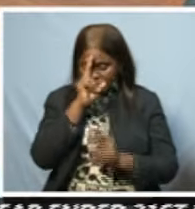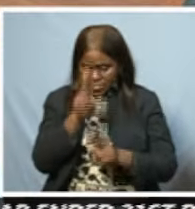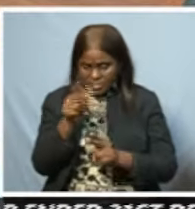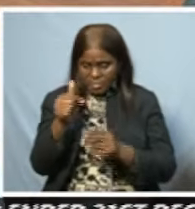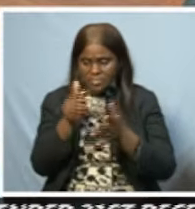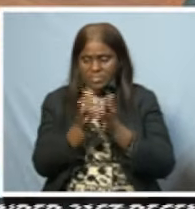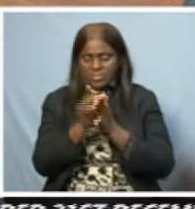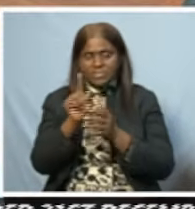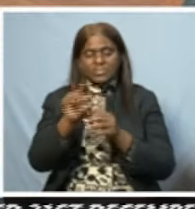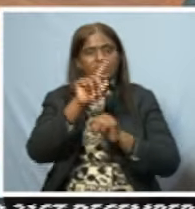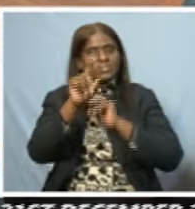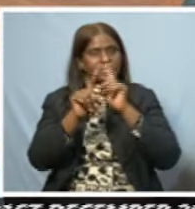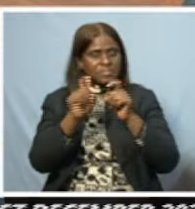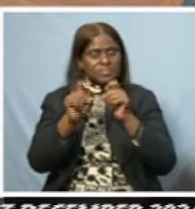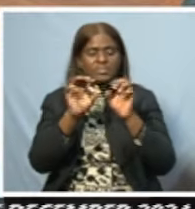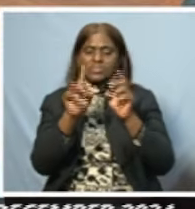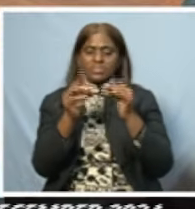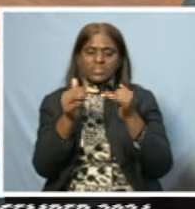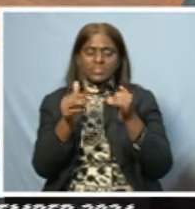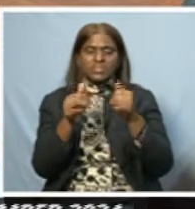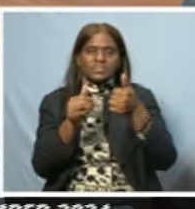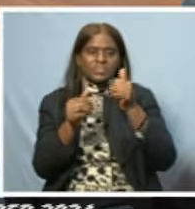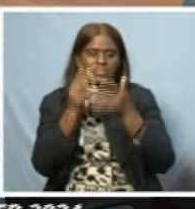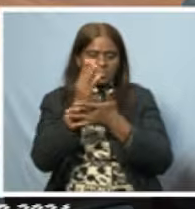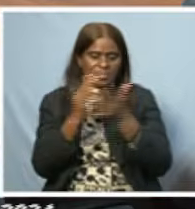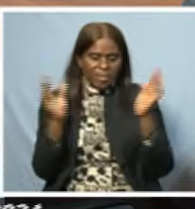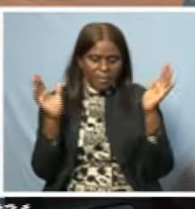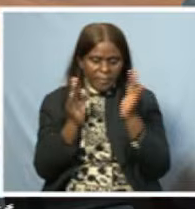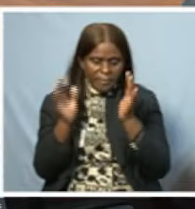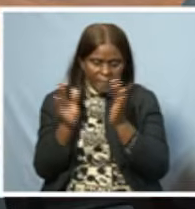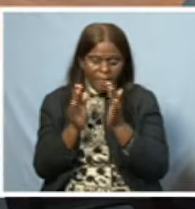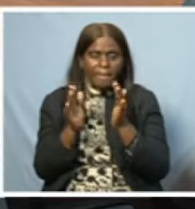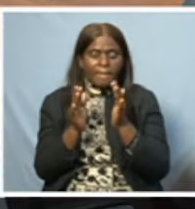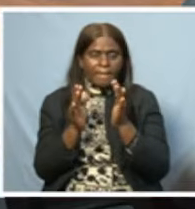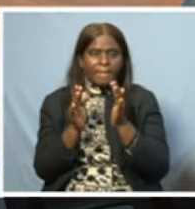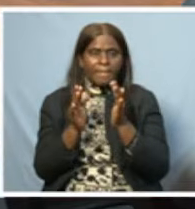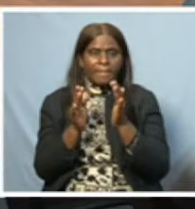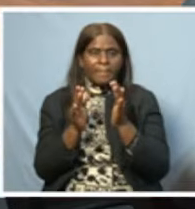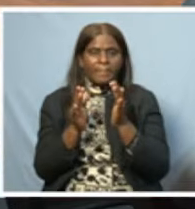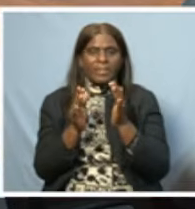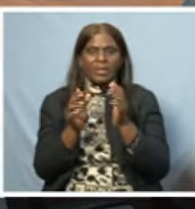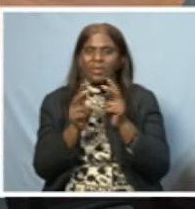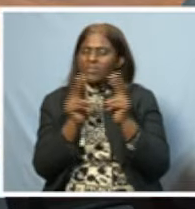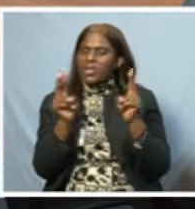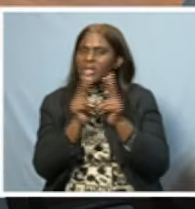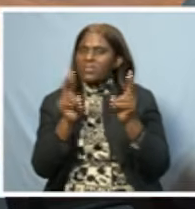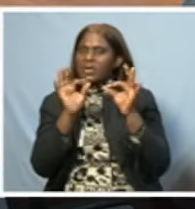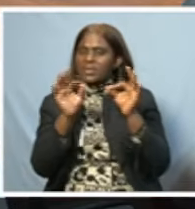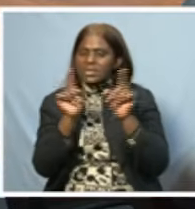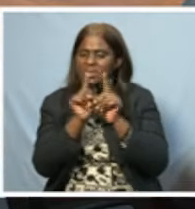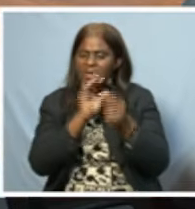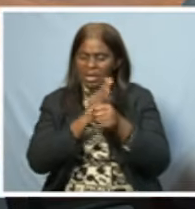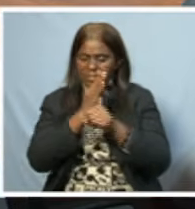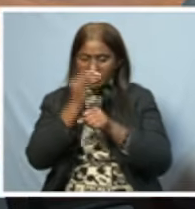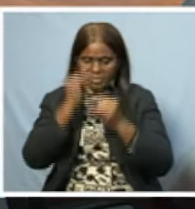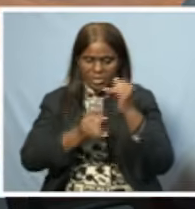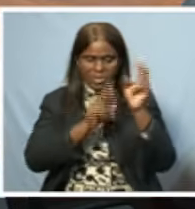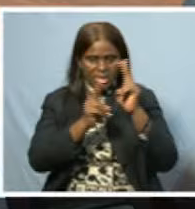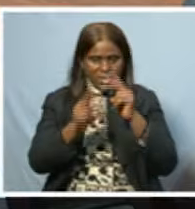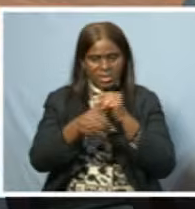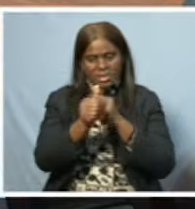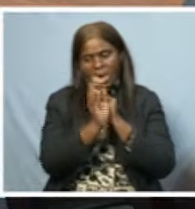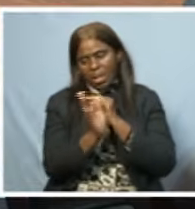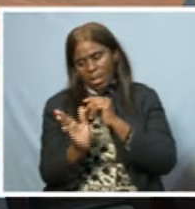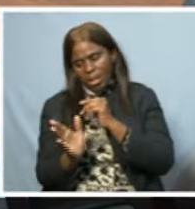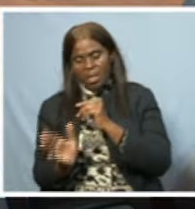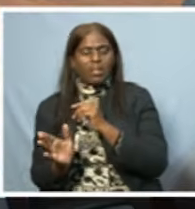surrounding procurement. The dumping site, all the is not needed, and that saving our as well as matters in